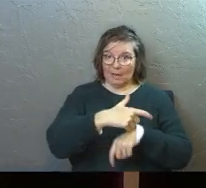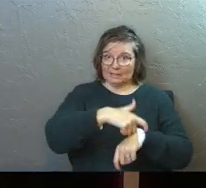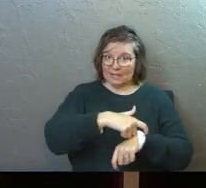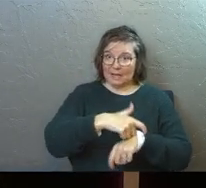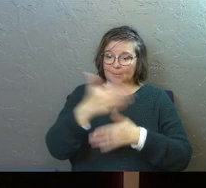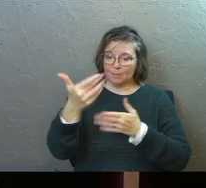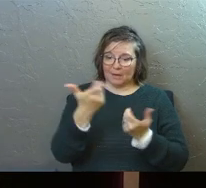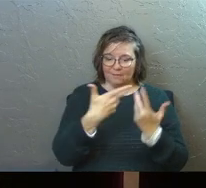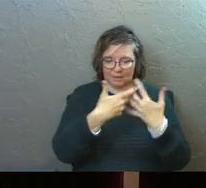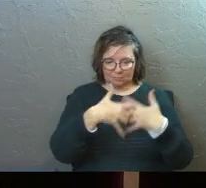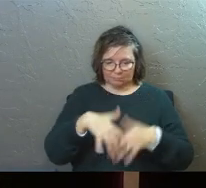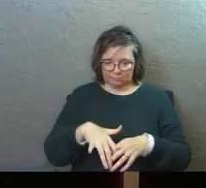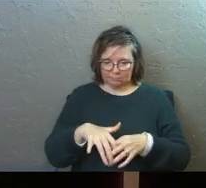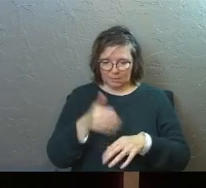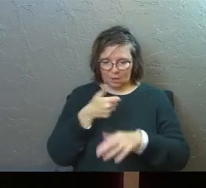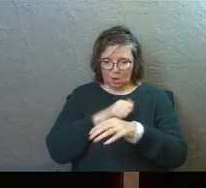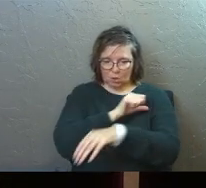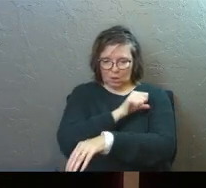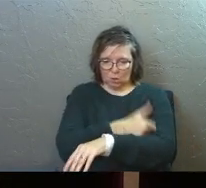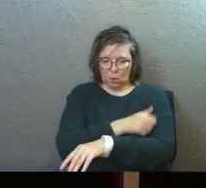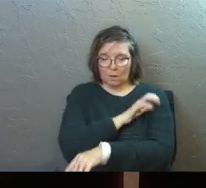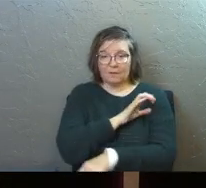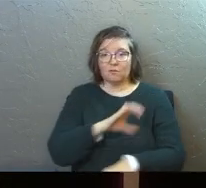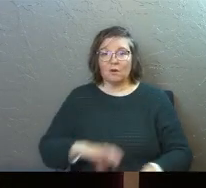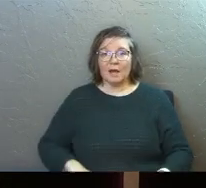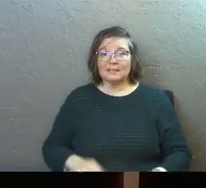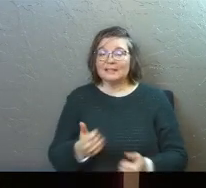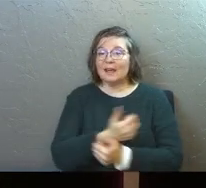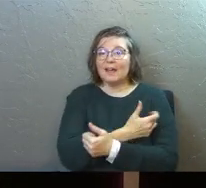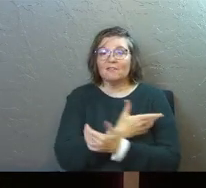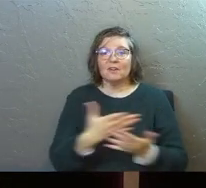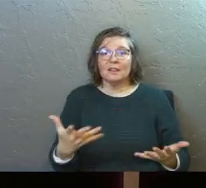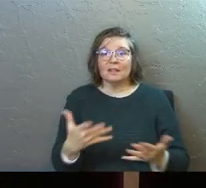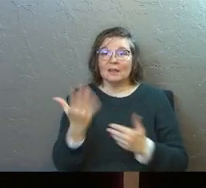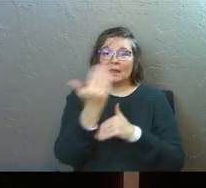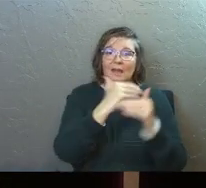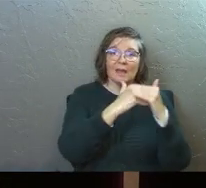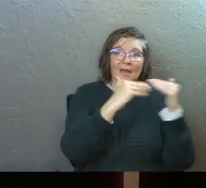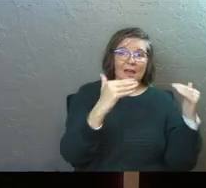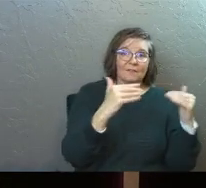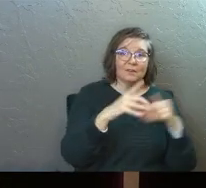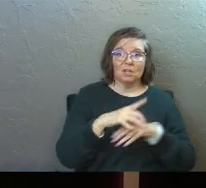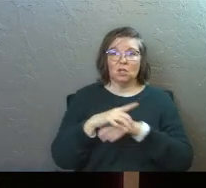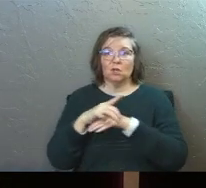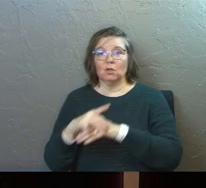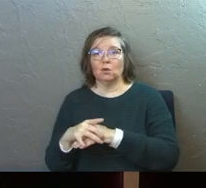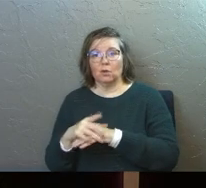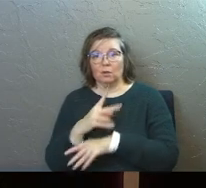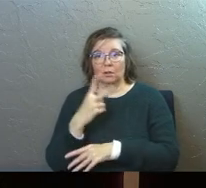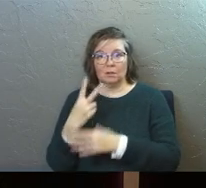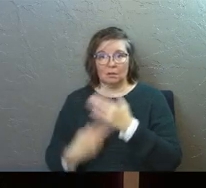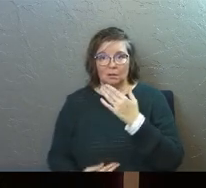time, he will bring everything together under the authority of Christ. Everything in heaven and on earth.